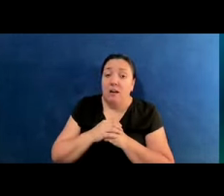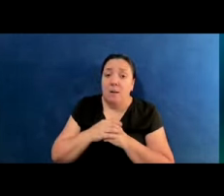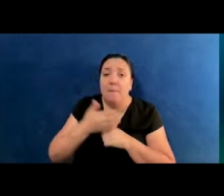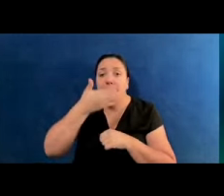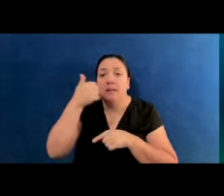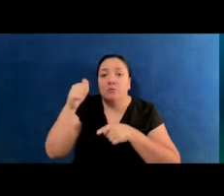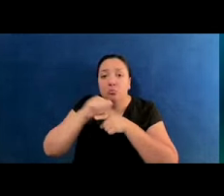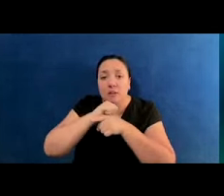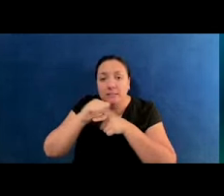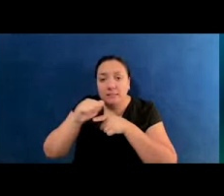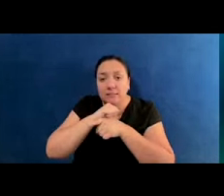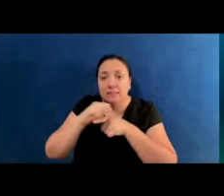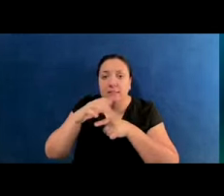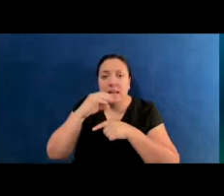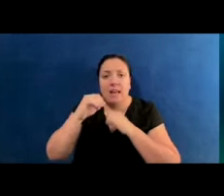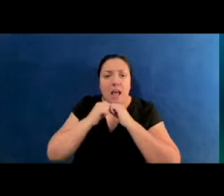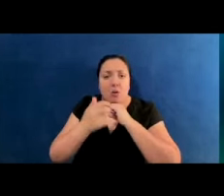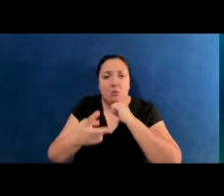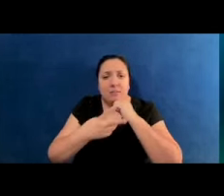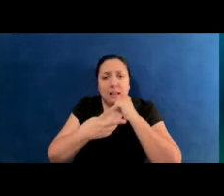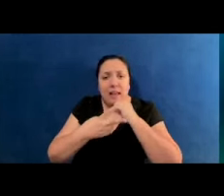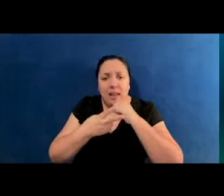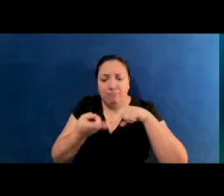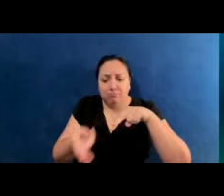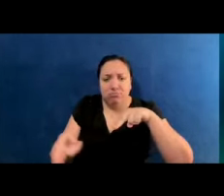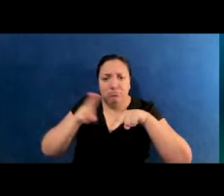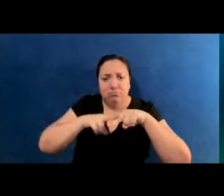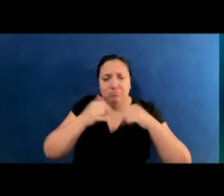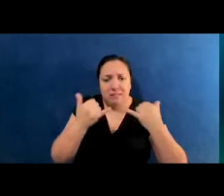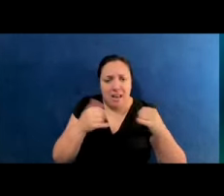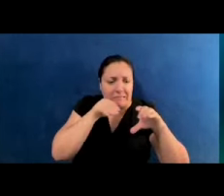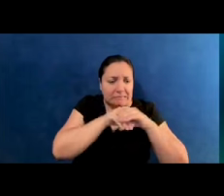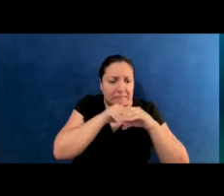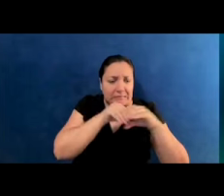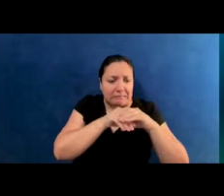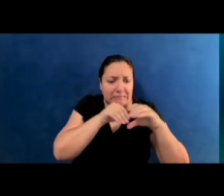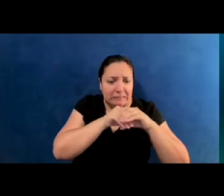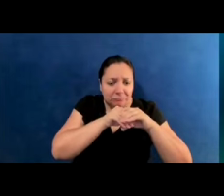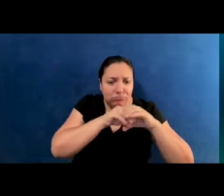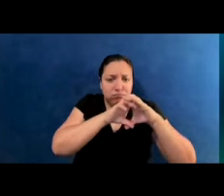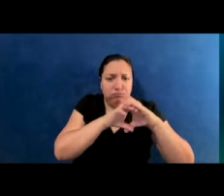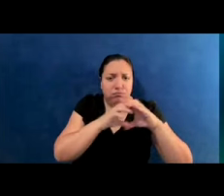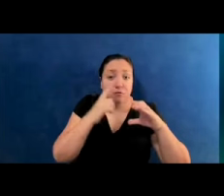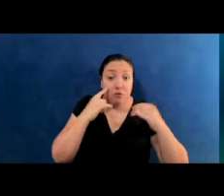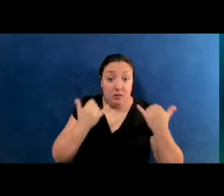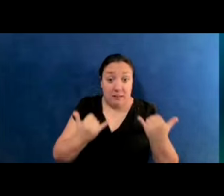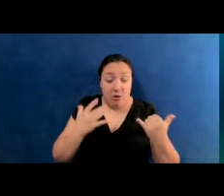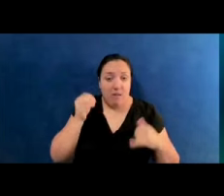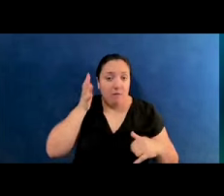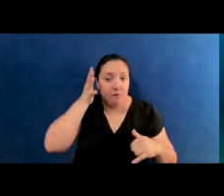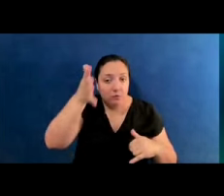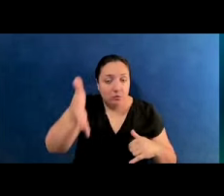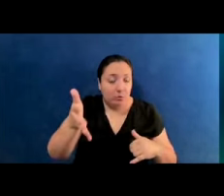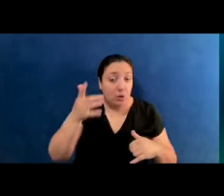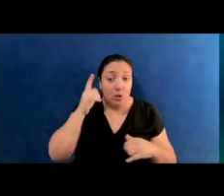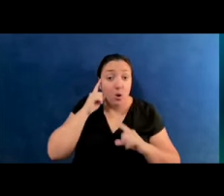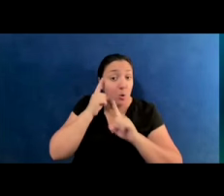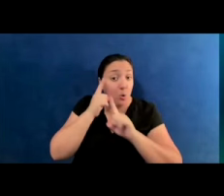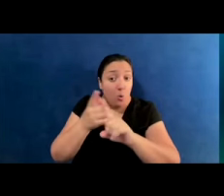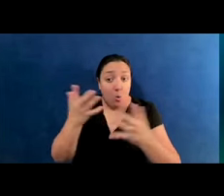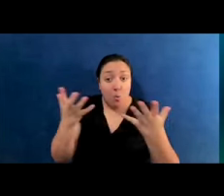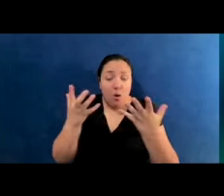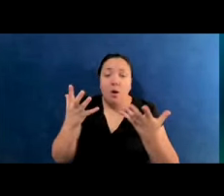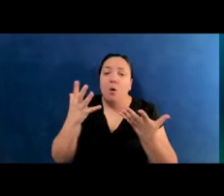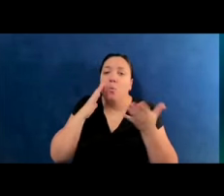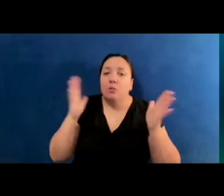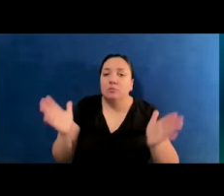your savings now and into the future. Our mission is to educate, promote, and support the positive impact that